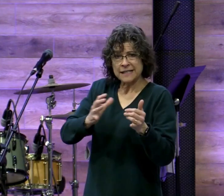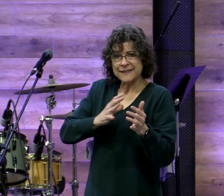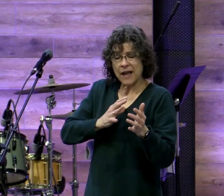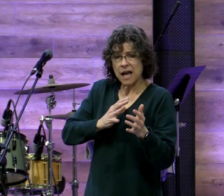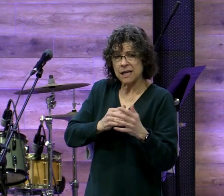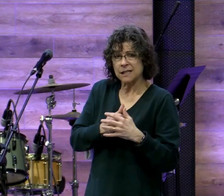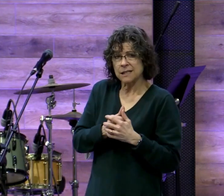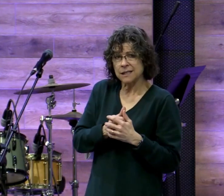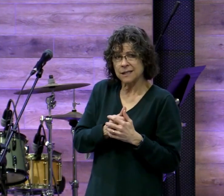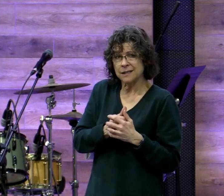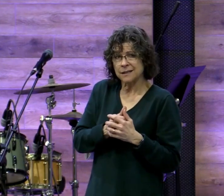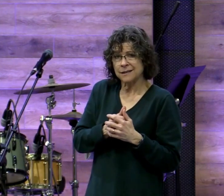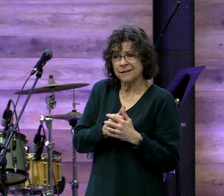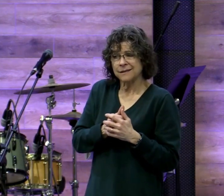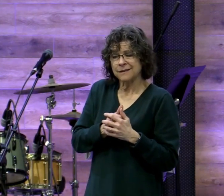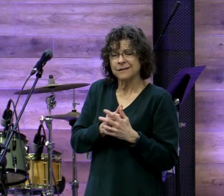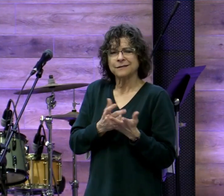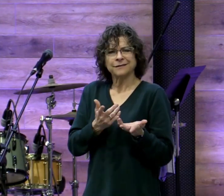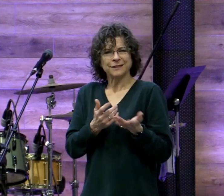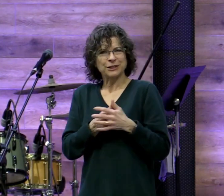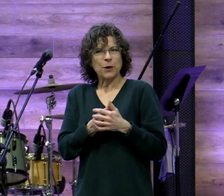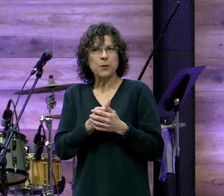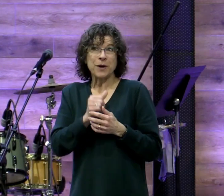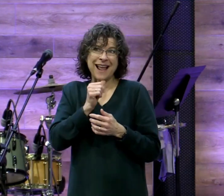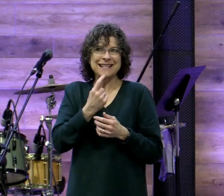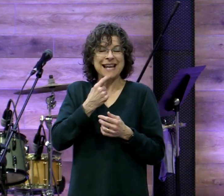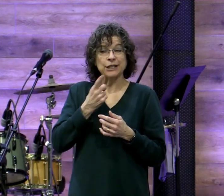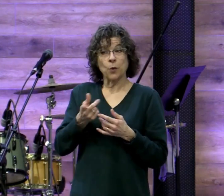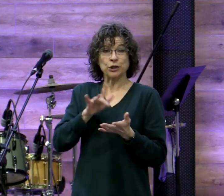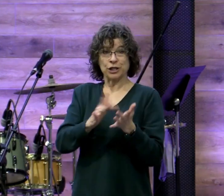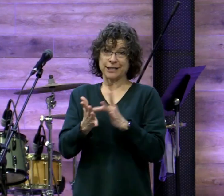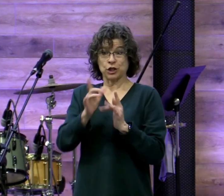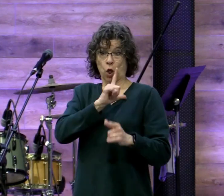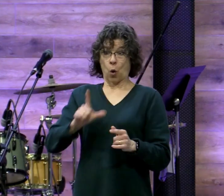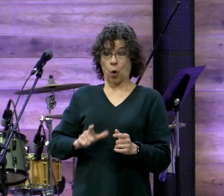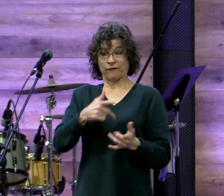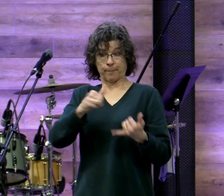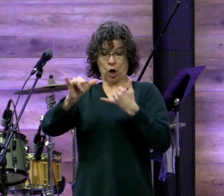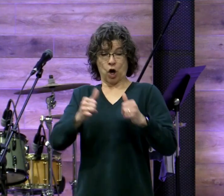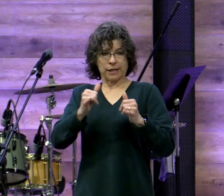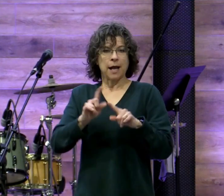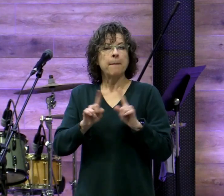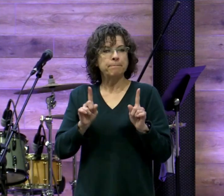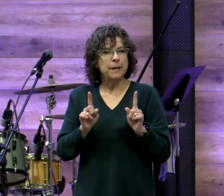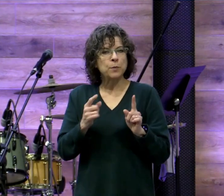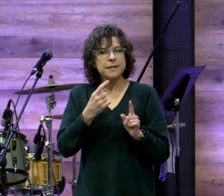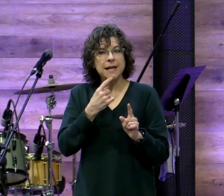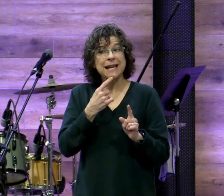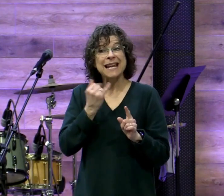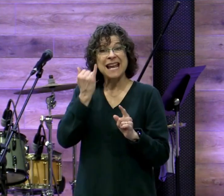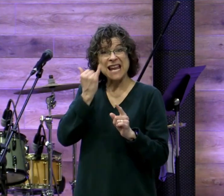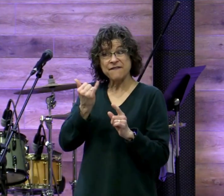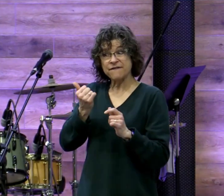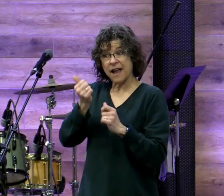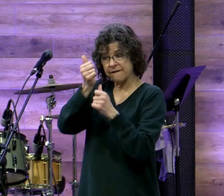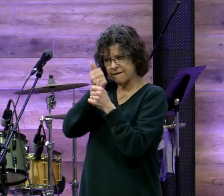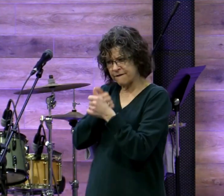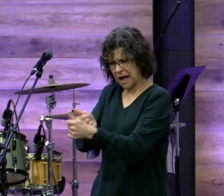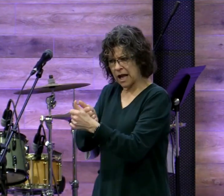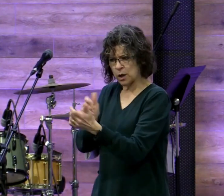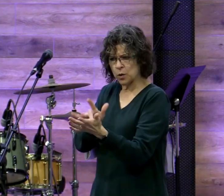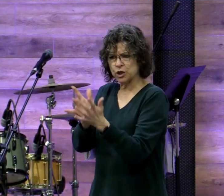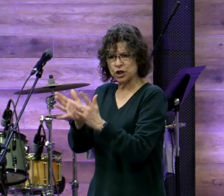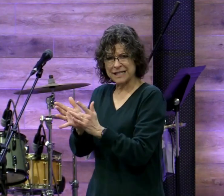Like you wouldn't verbalize that, but you say, if I follow Jesus wholeheartedly, what I'm going to have to give up on is what I